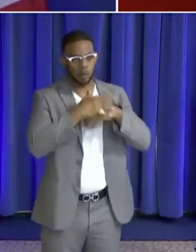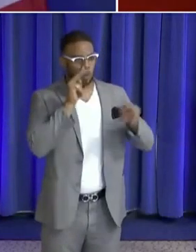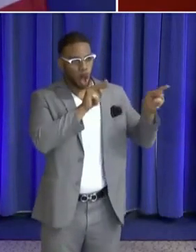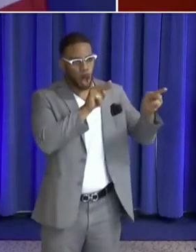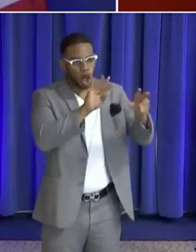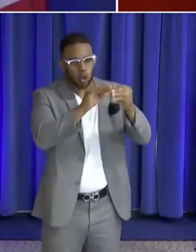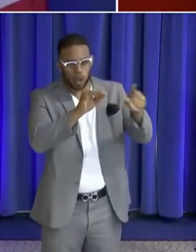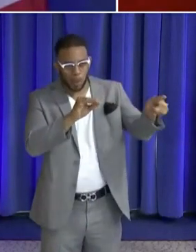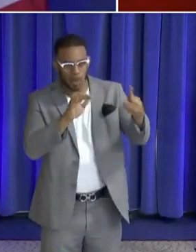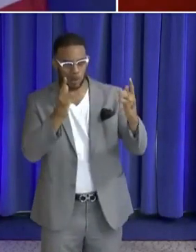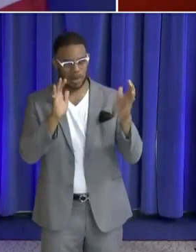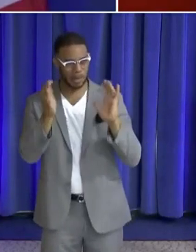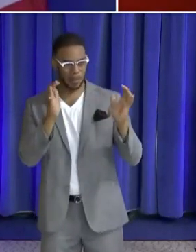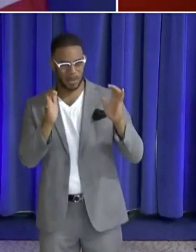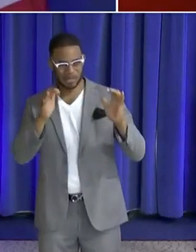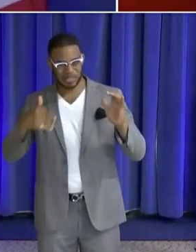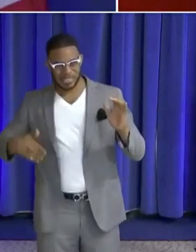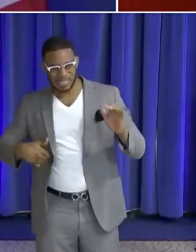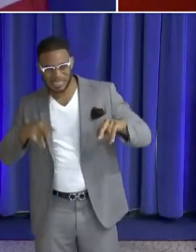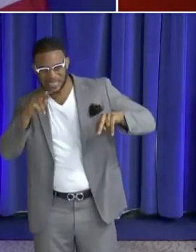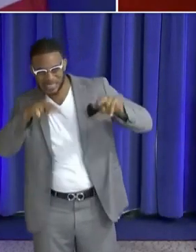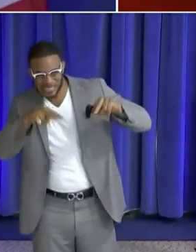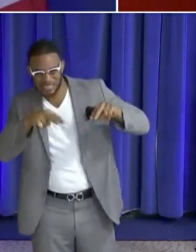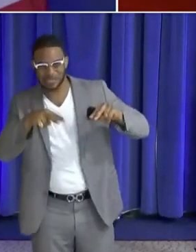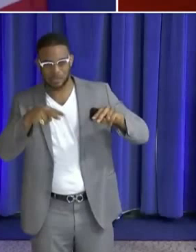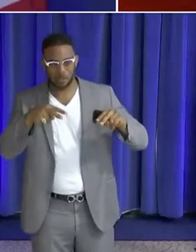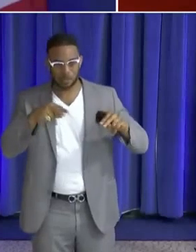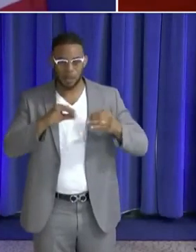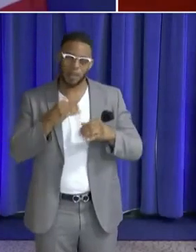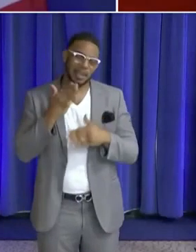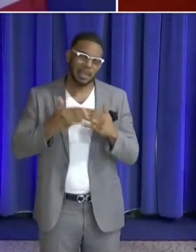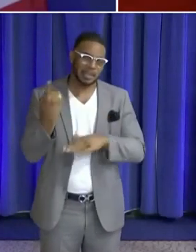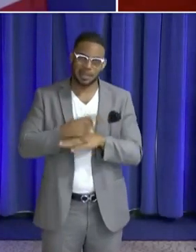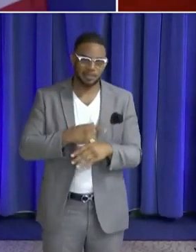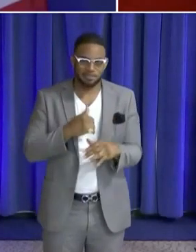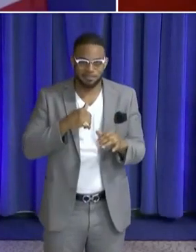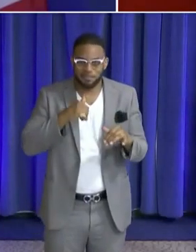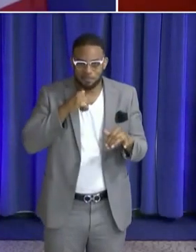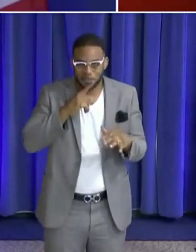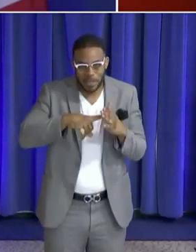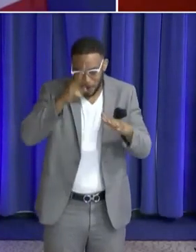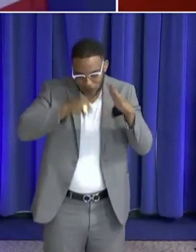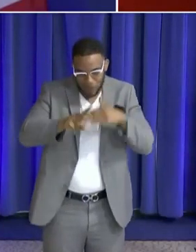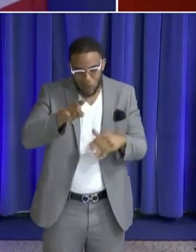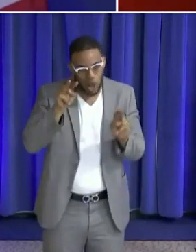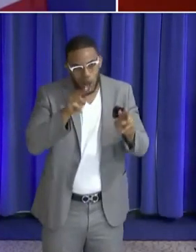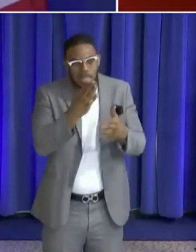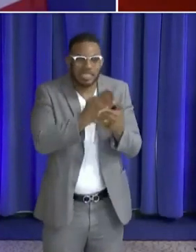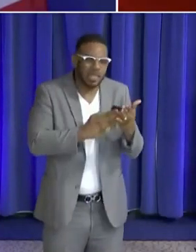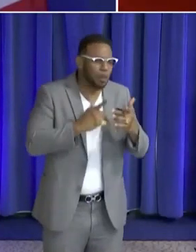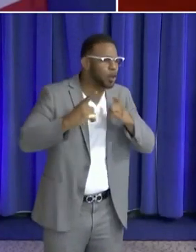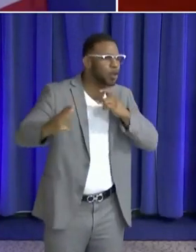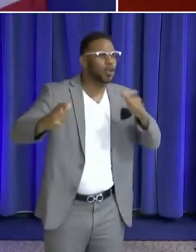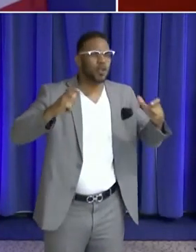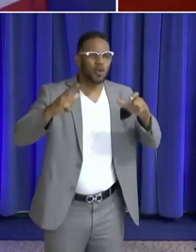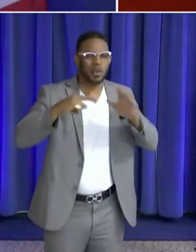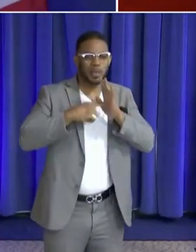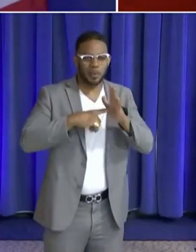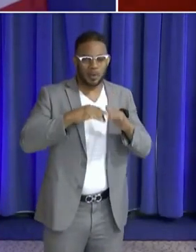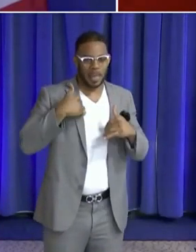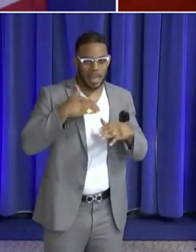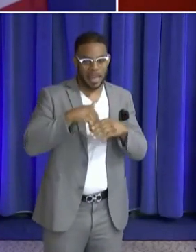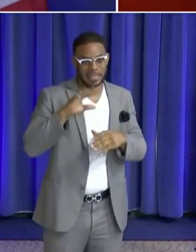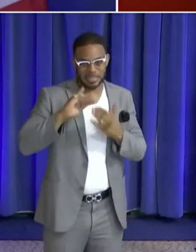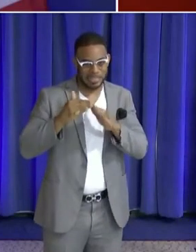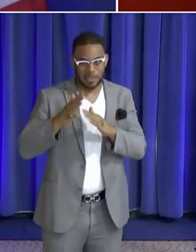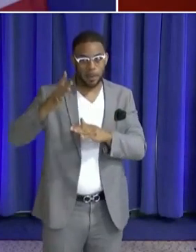And so that's where we're trying to judge our numbers. But at the end of the day, it's unpredictable. I mean, you can look at some of the huge demonstrations we've had in our